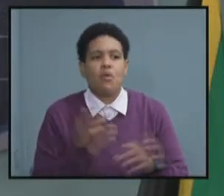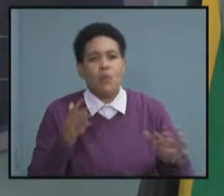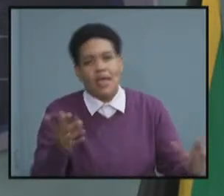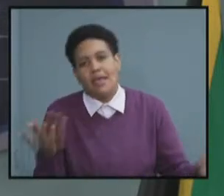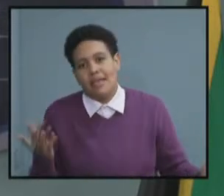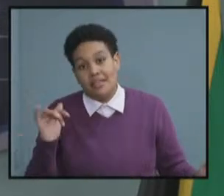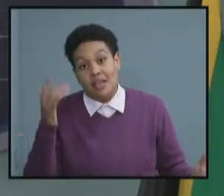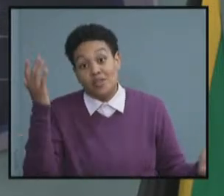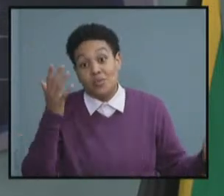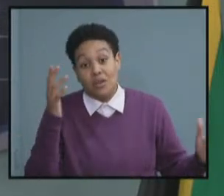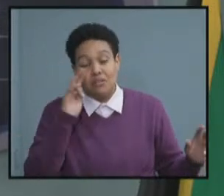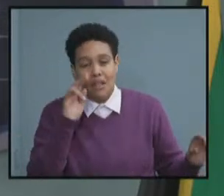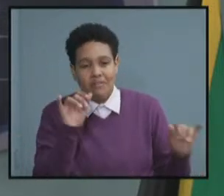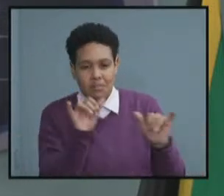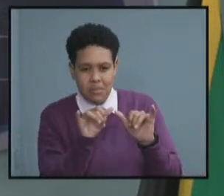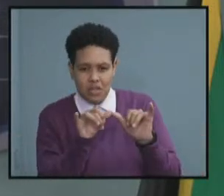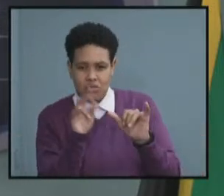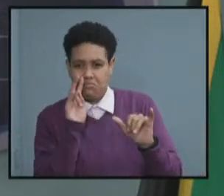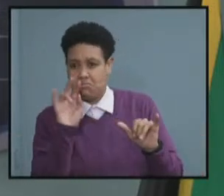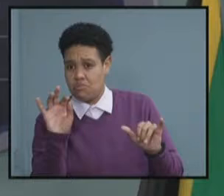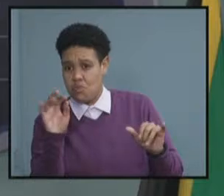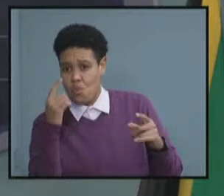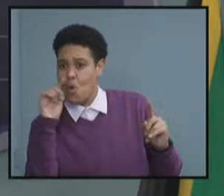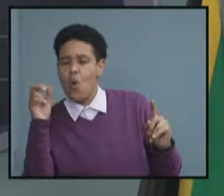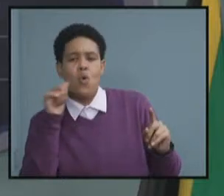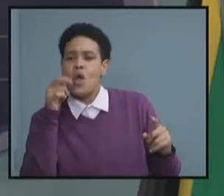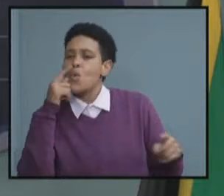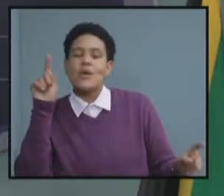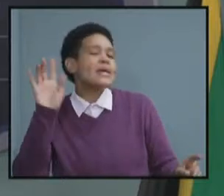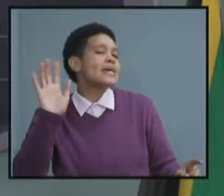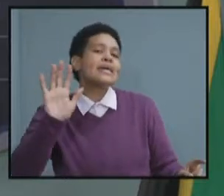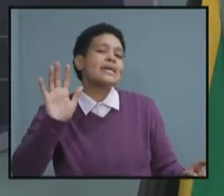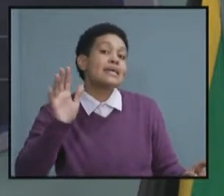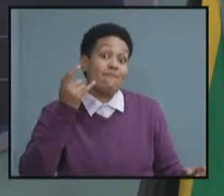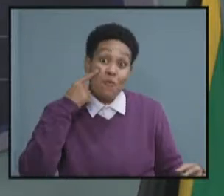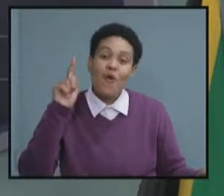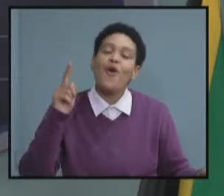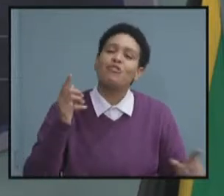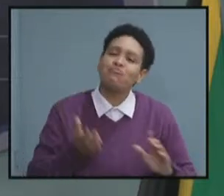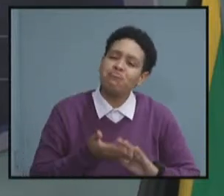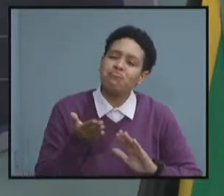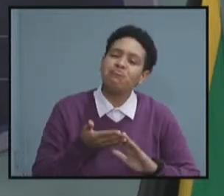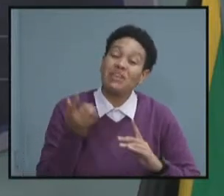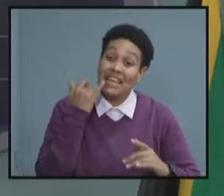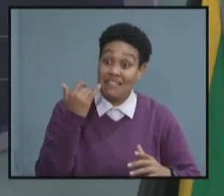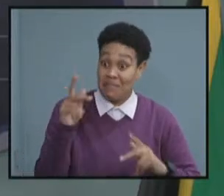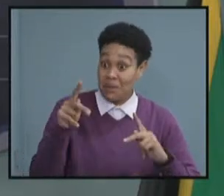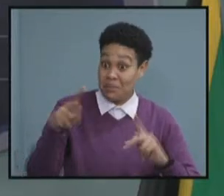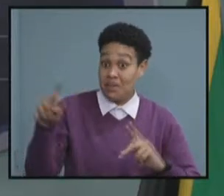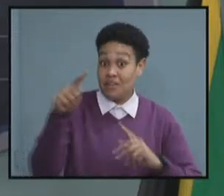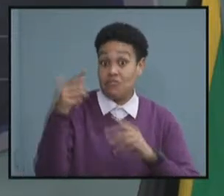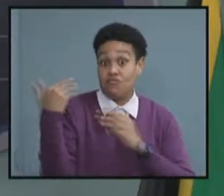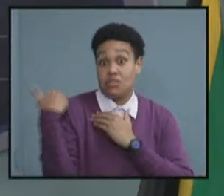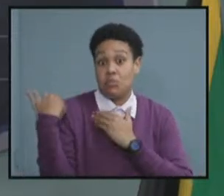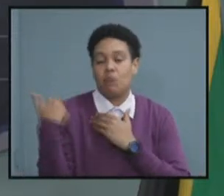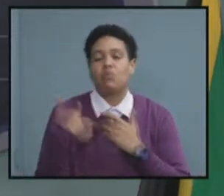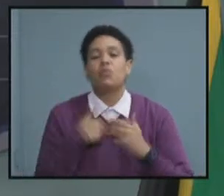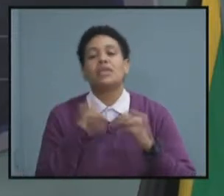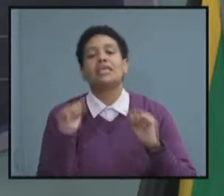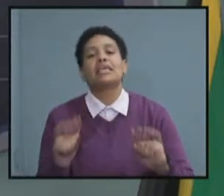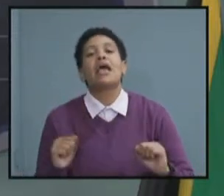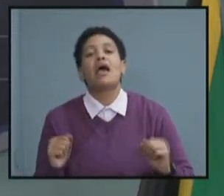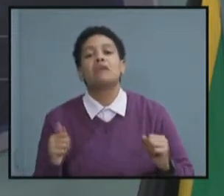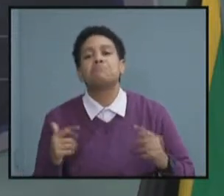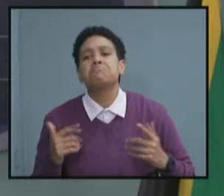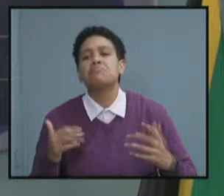that's what it comes down to. If our people are responsible, we can move